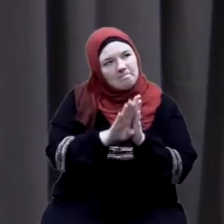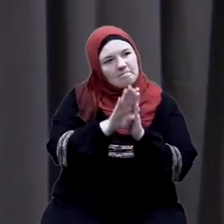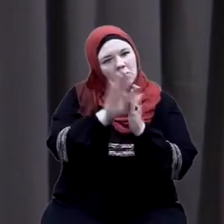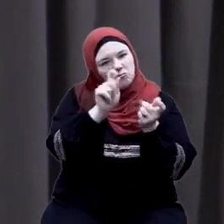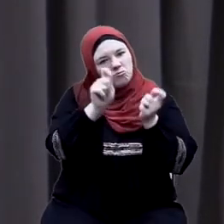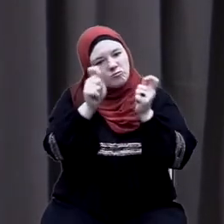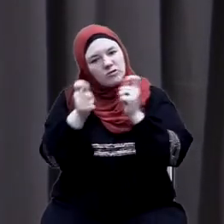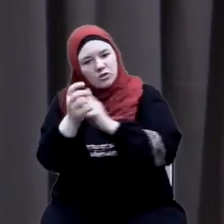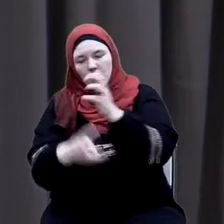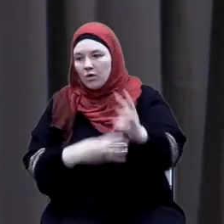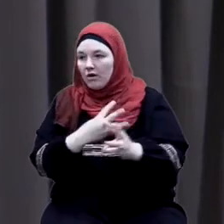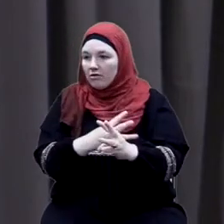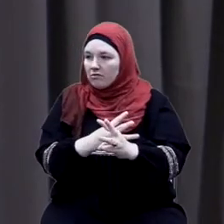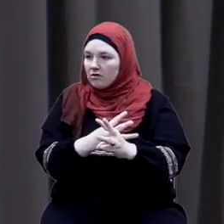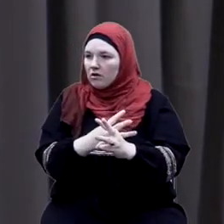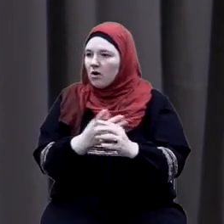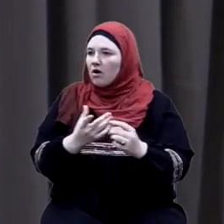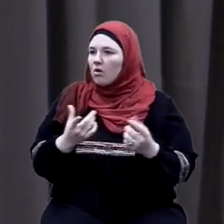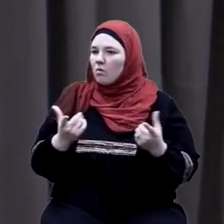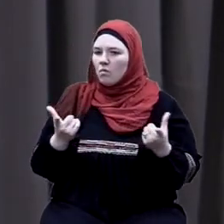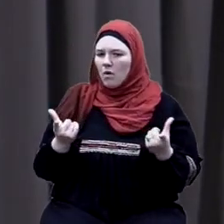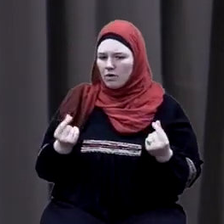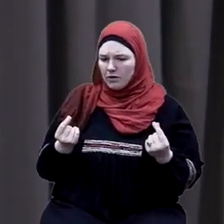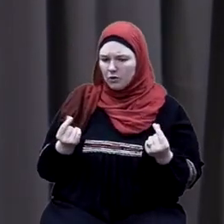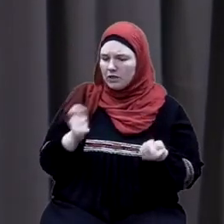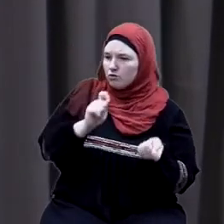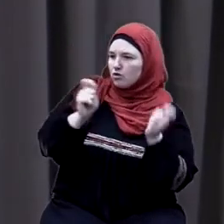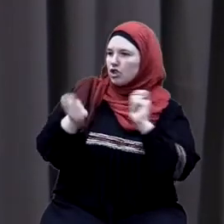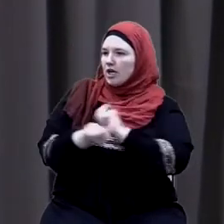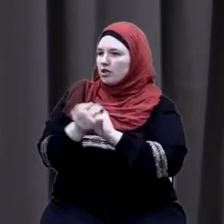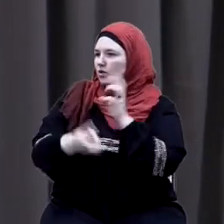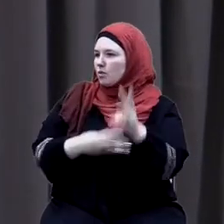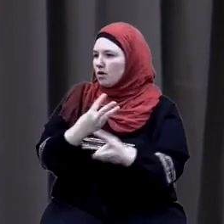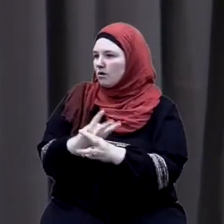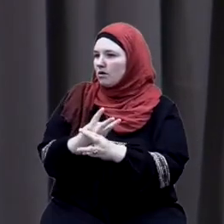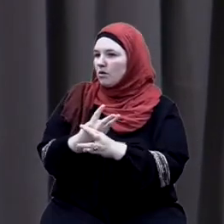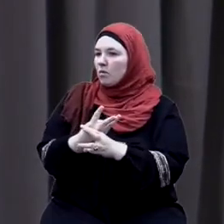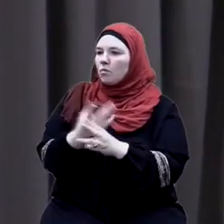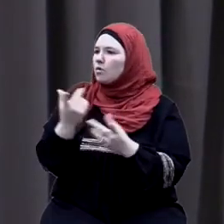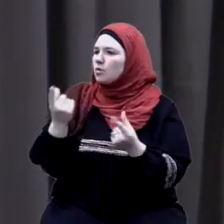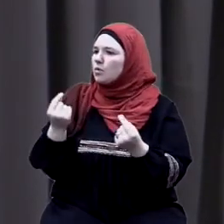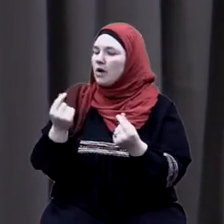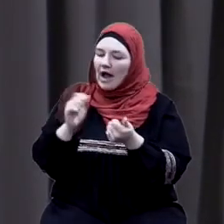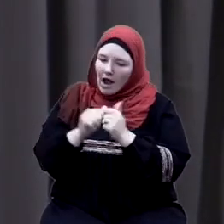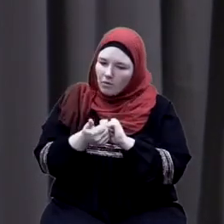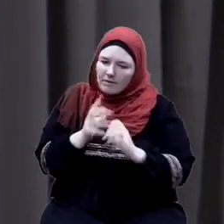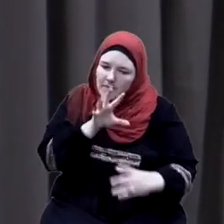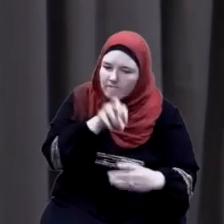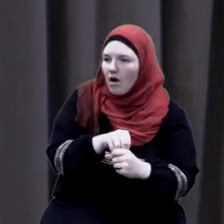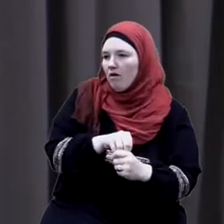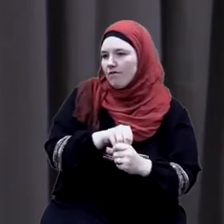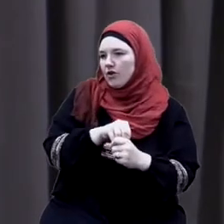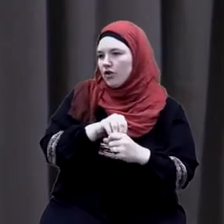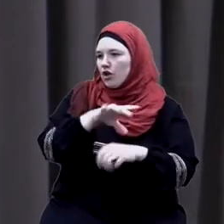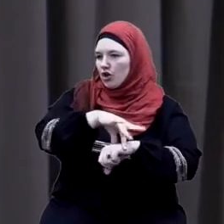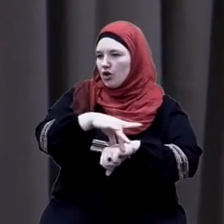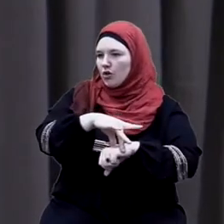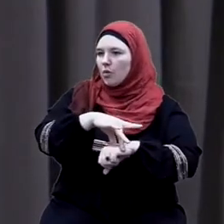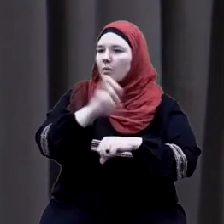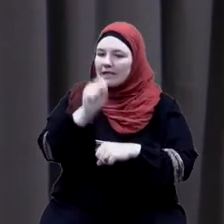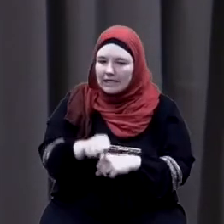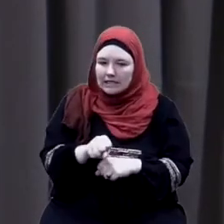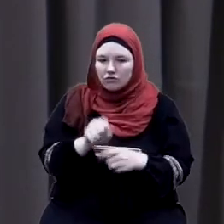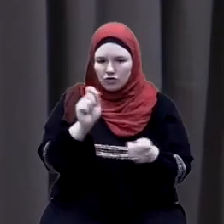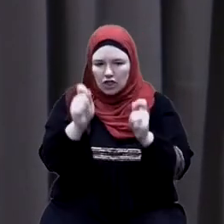we doing to develop where we are? We need to contribute. We need to engage. We need to